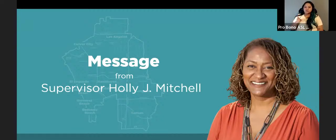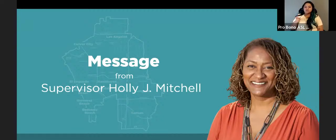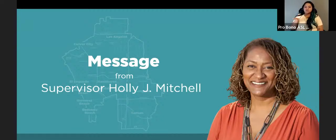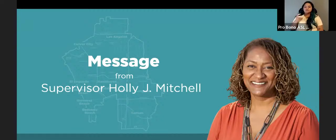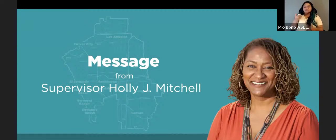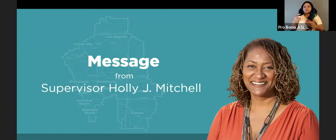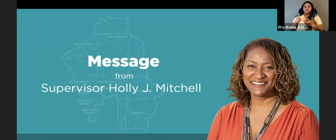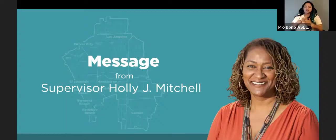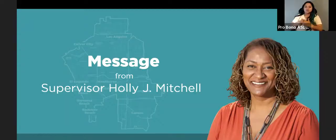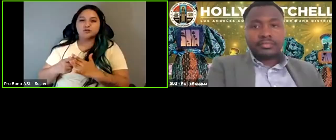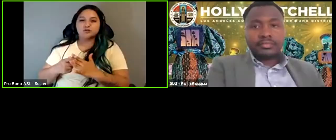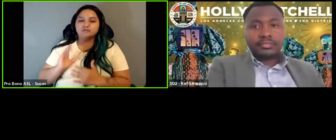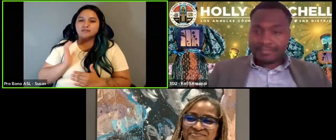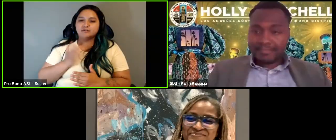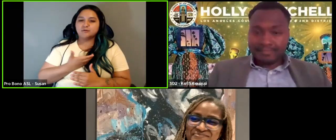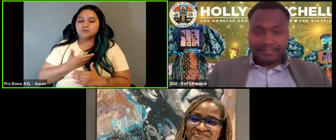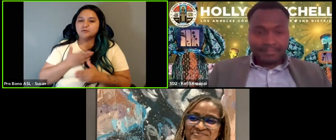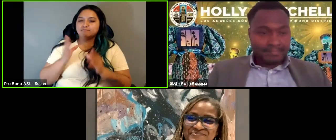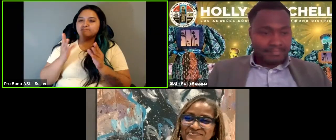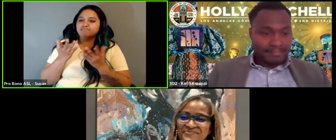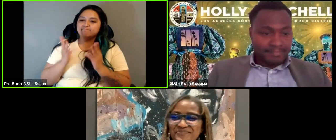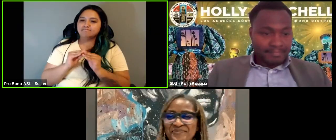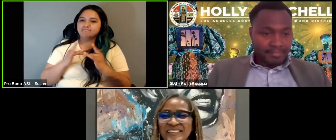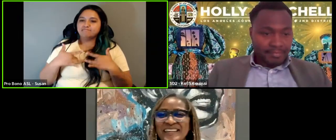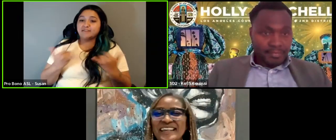us off for tonight.